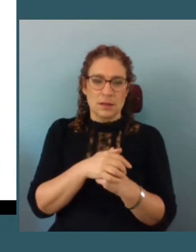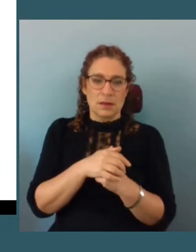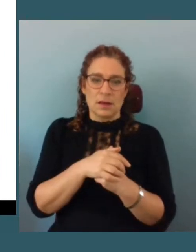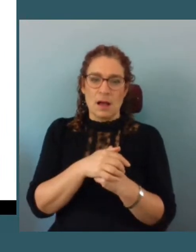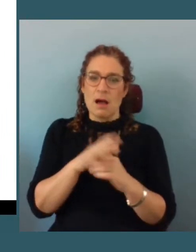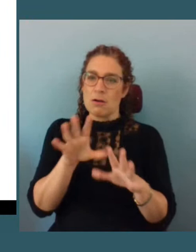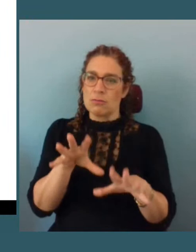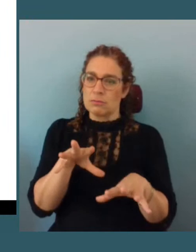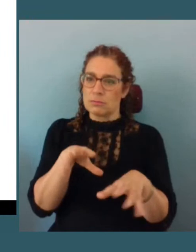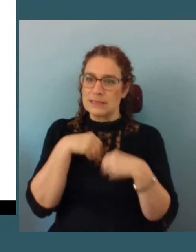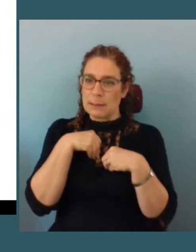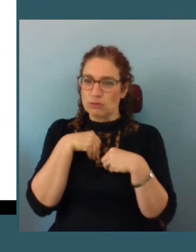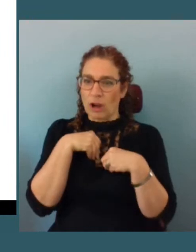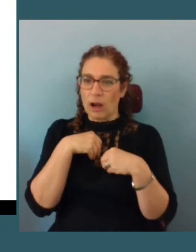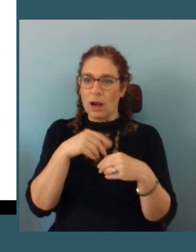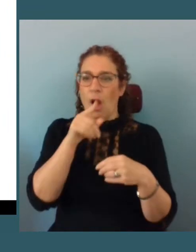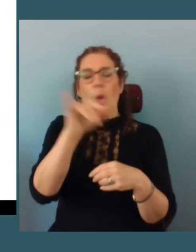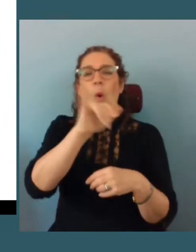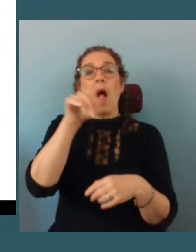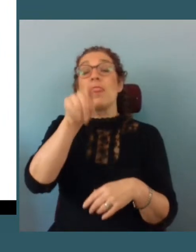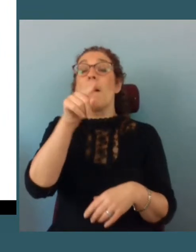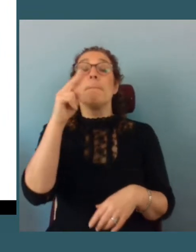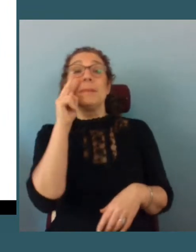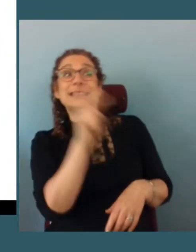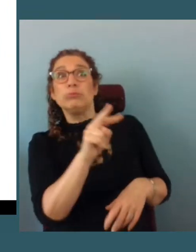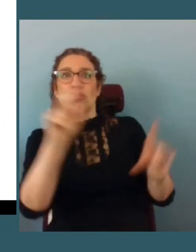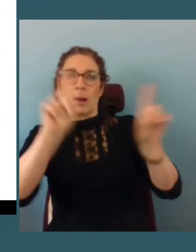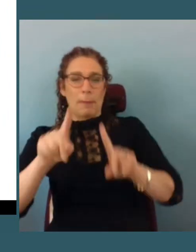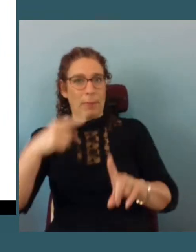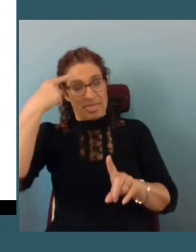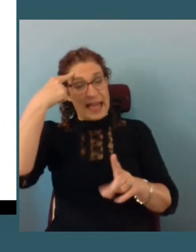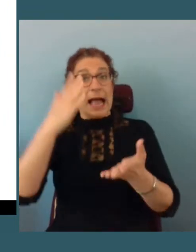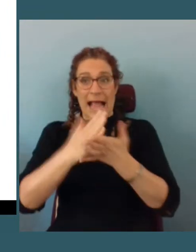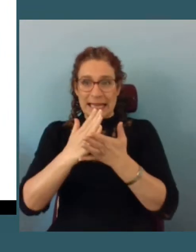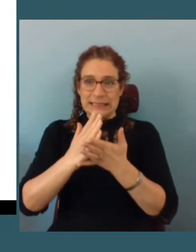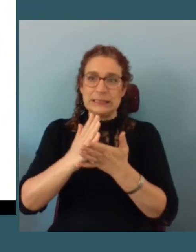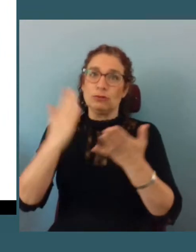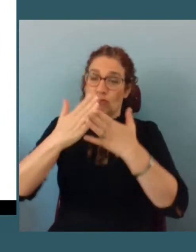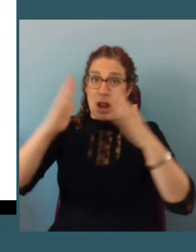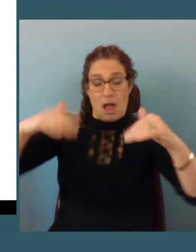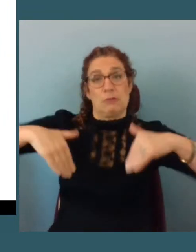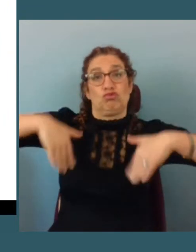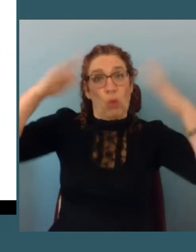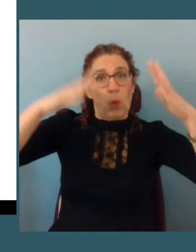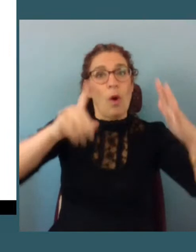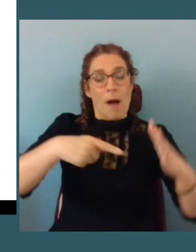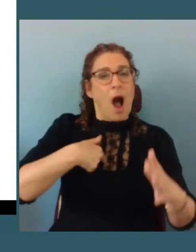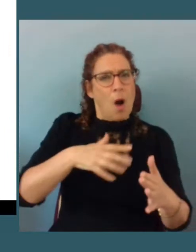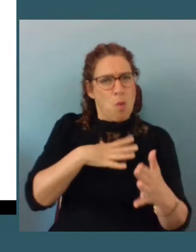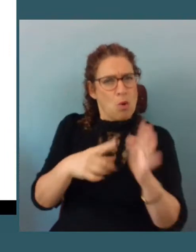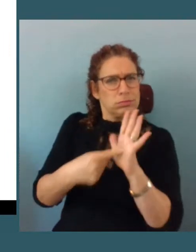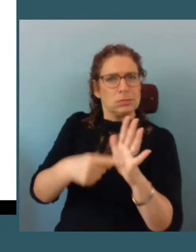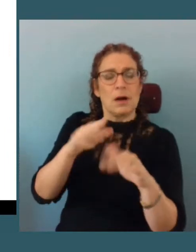be able to sort of, in a sense, identify the actual true allergic children.